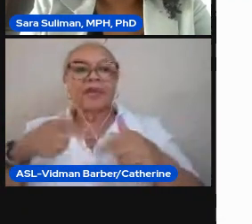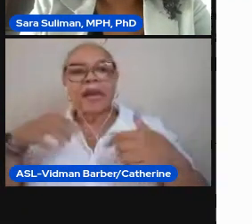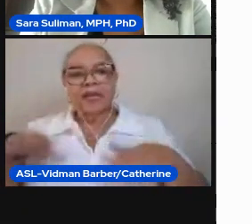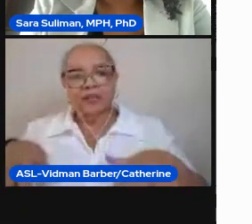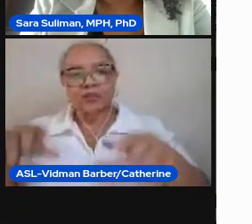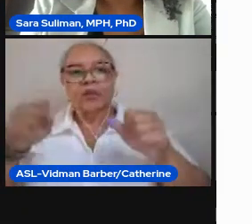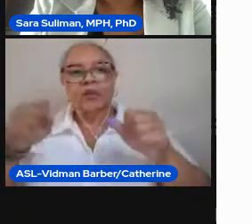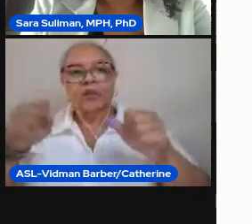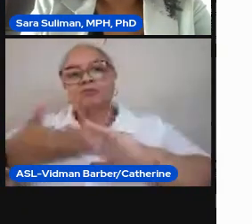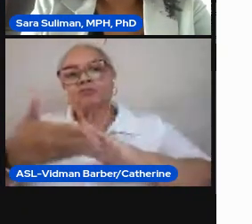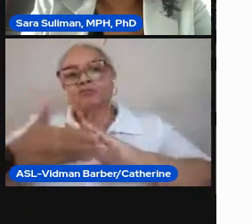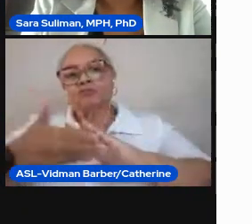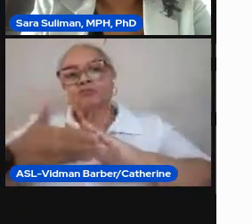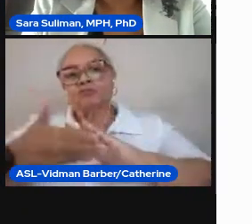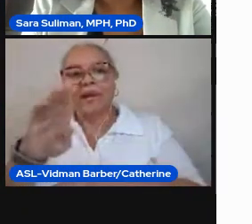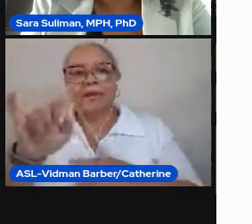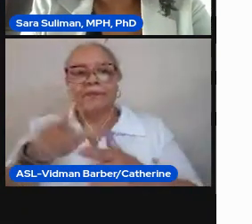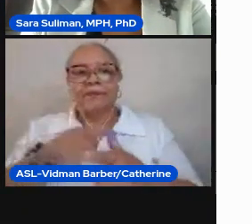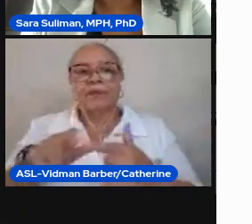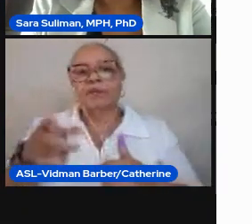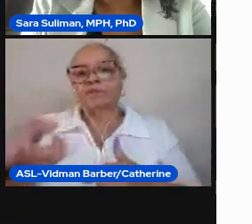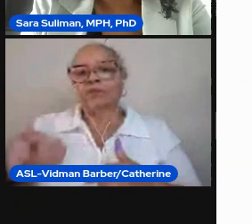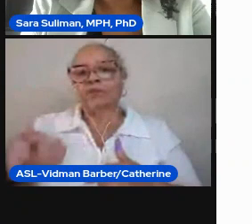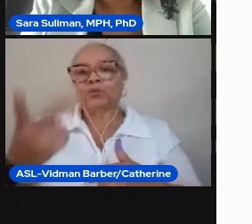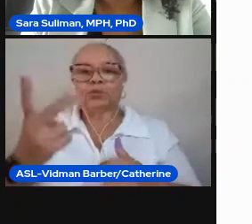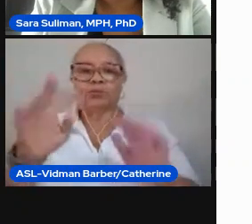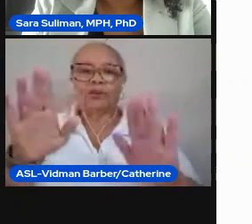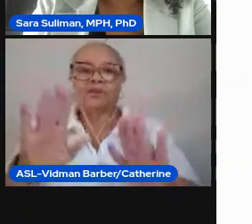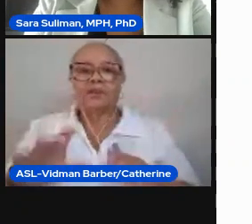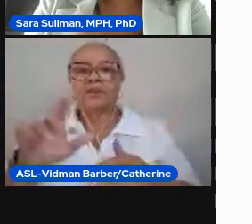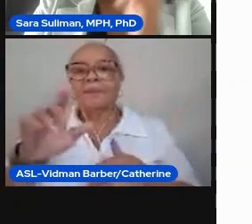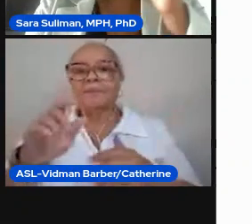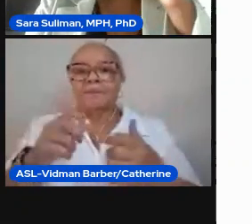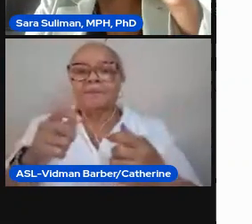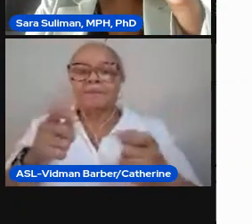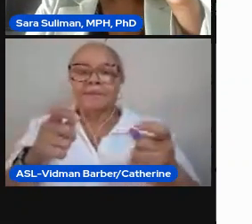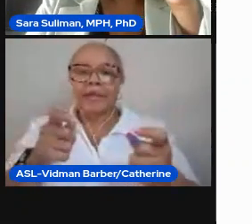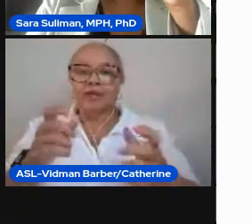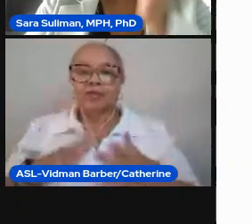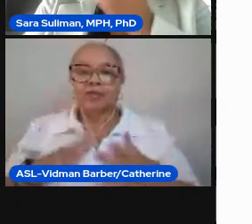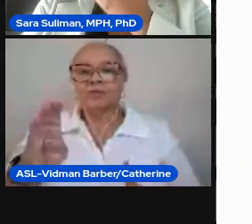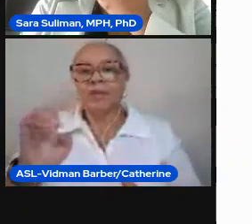running the lab. And then we have two fantastic lab managers, Bianca and Savannah.